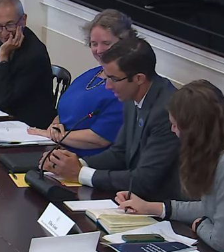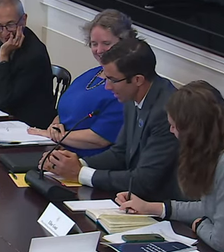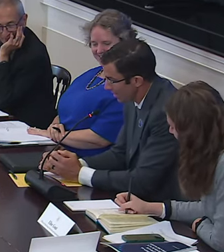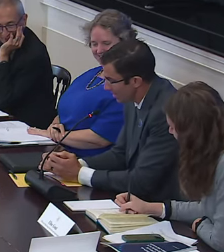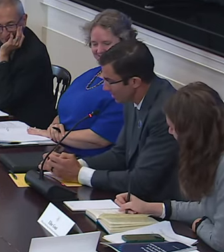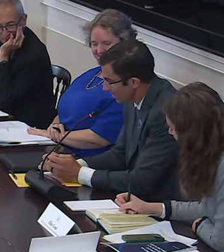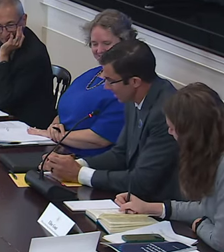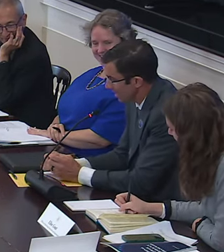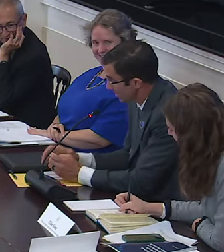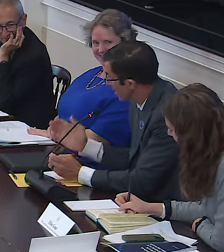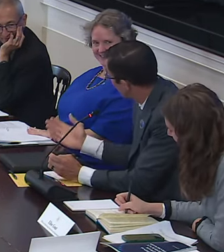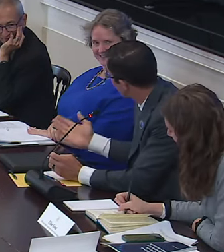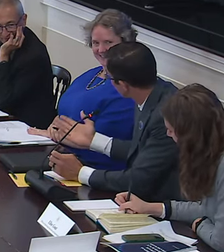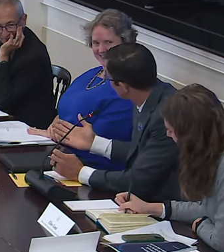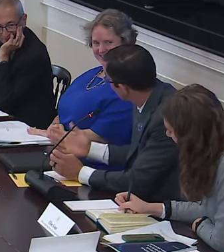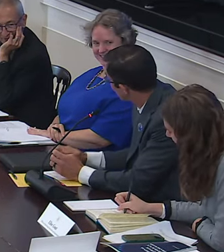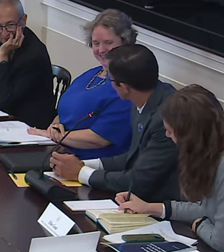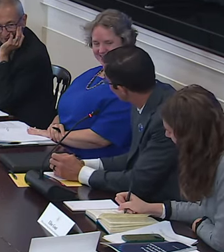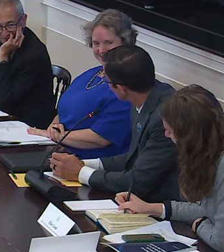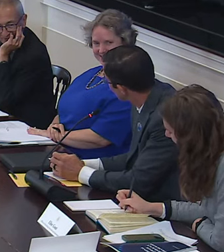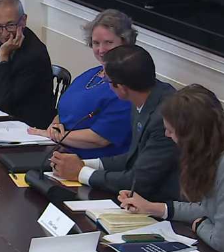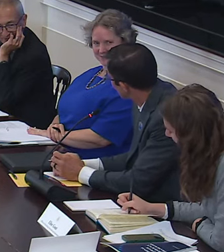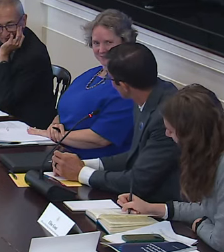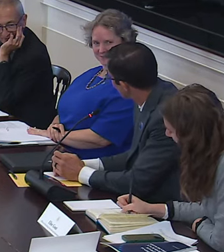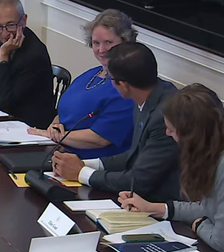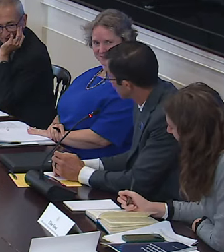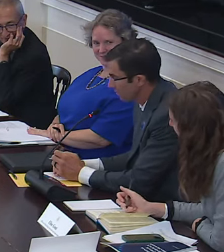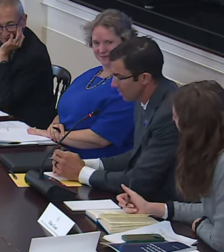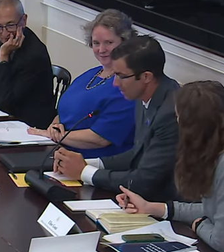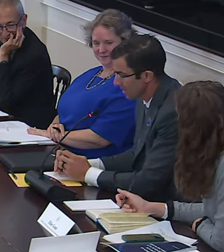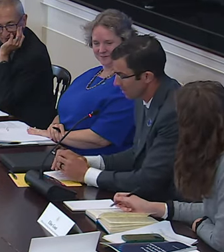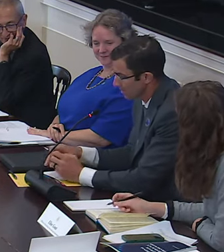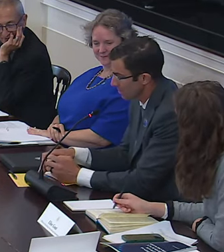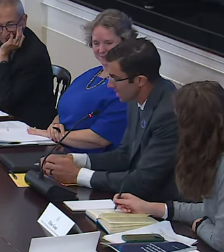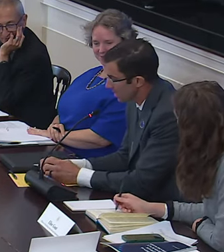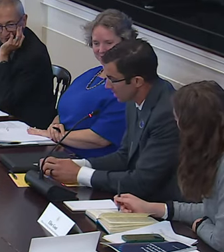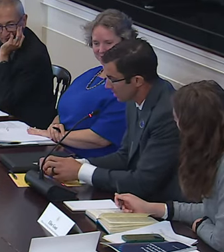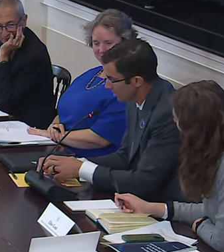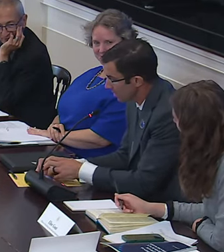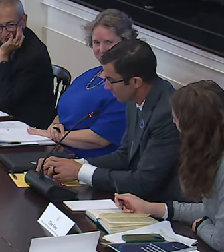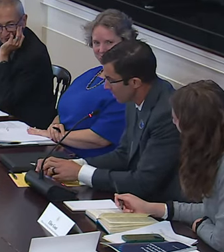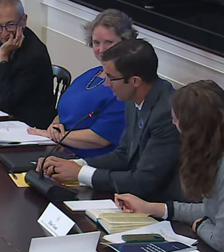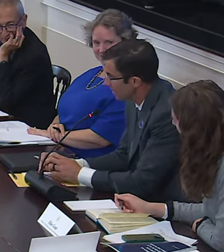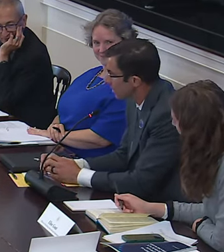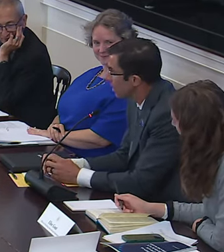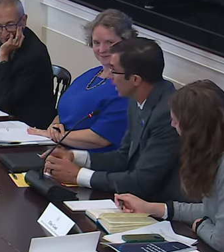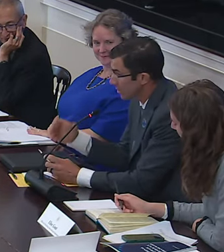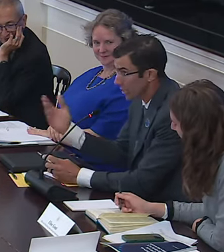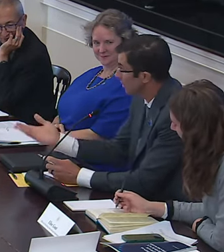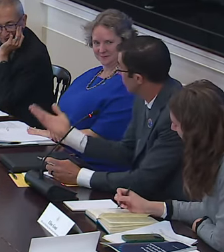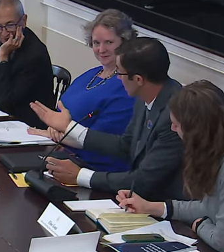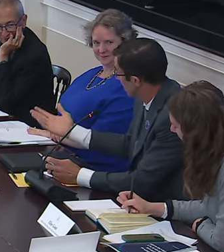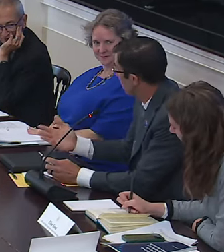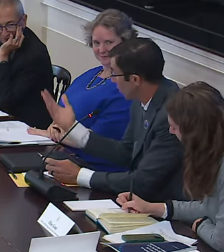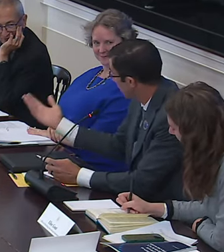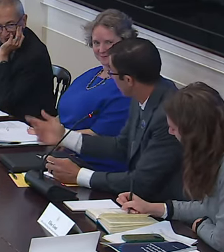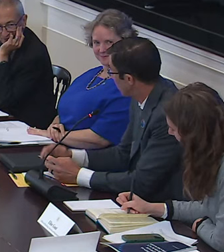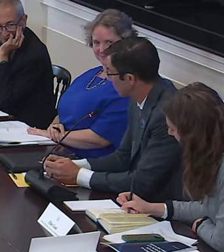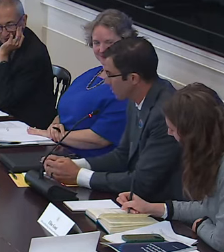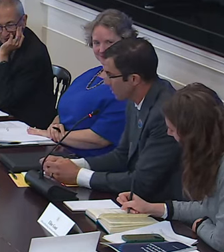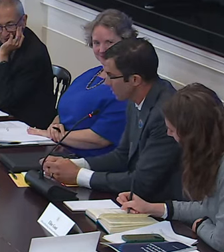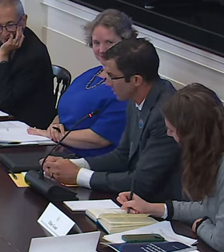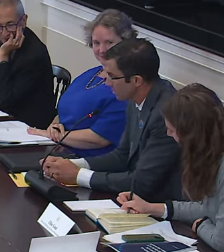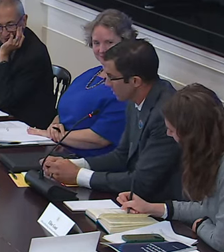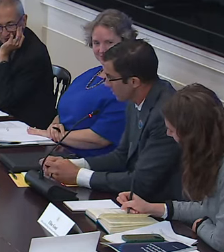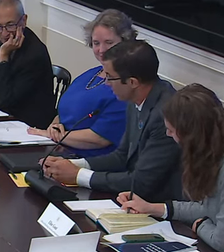law and IRA funding that is going to help us address the really serious challenges from heat in Phoenix, challenges that all of